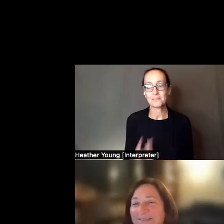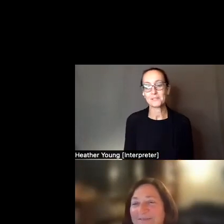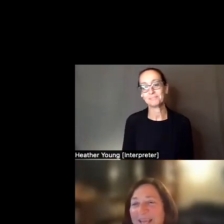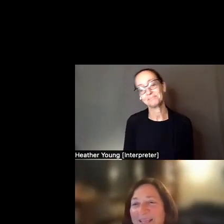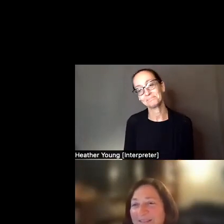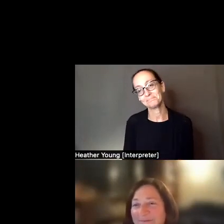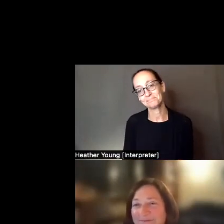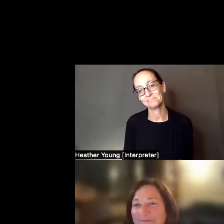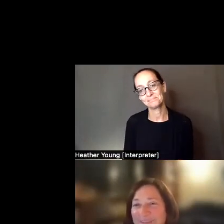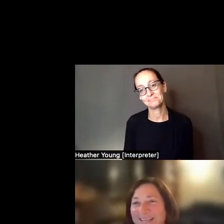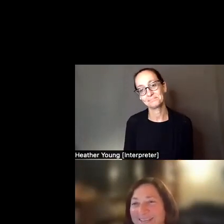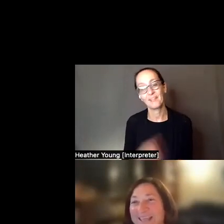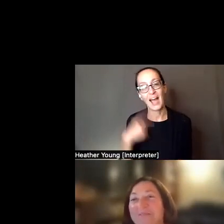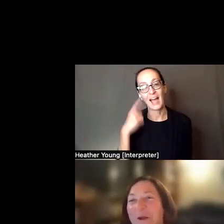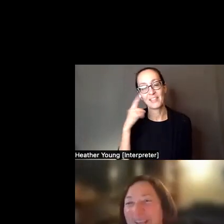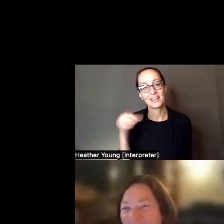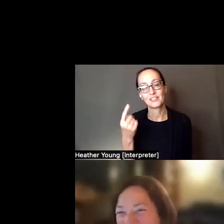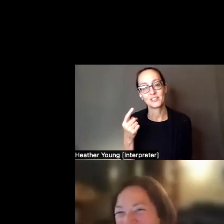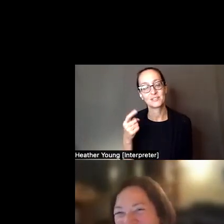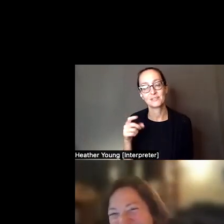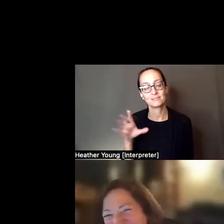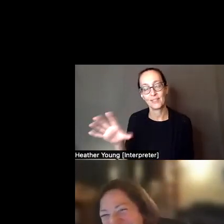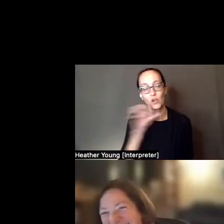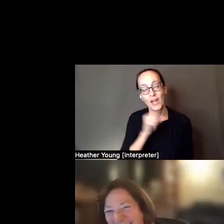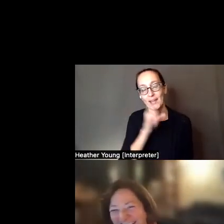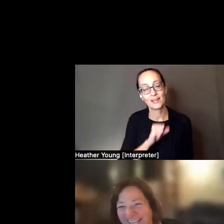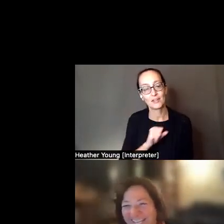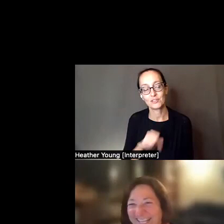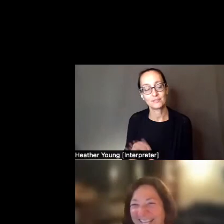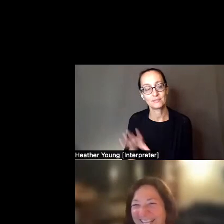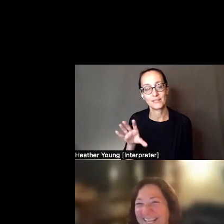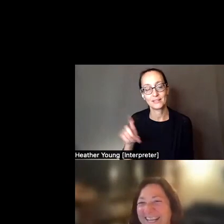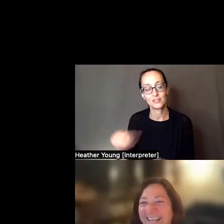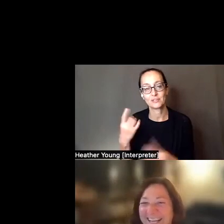it's a phase without knowing your child.